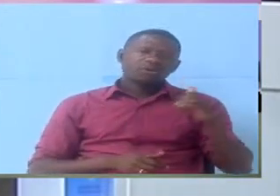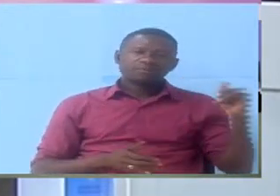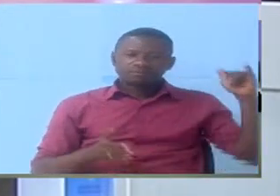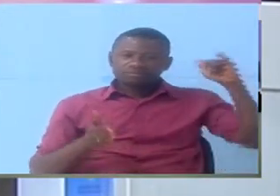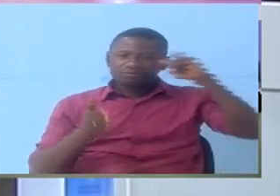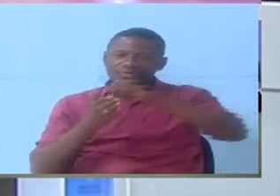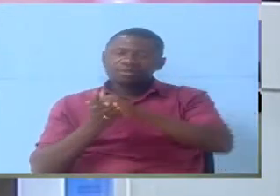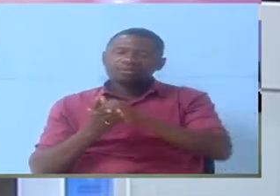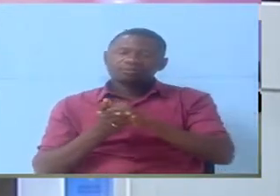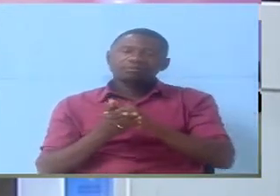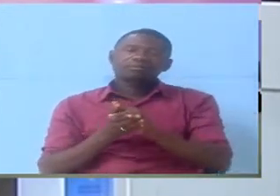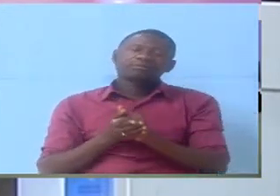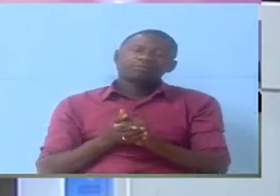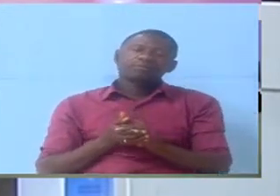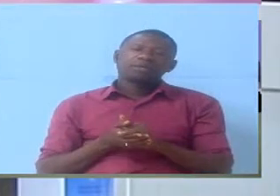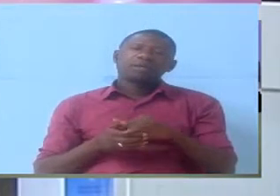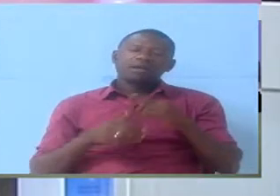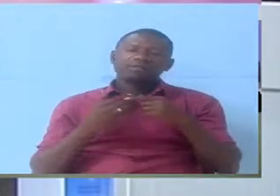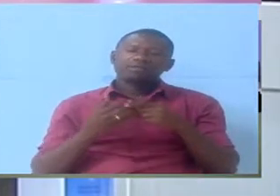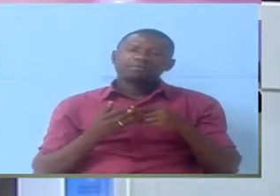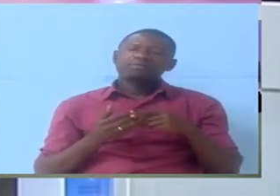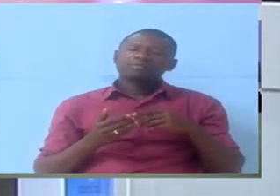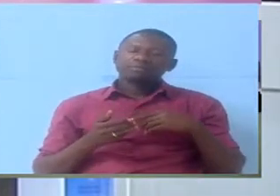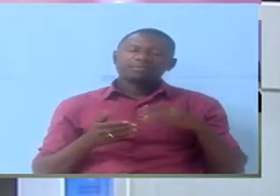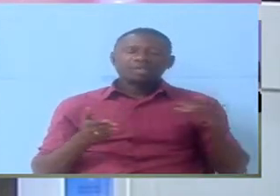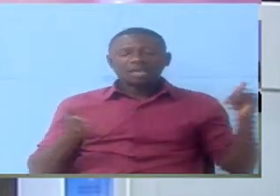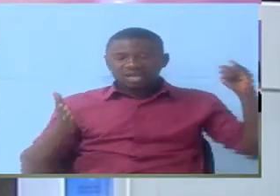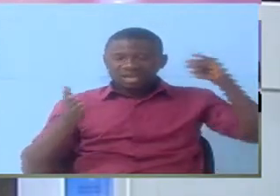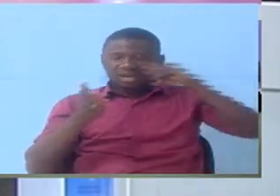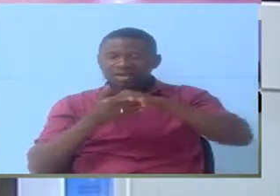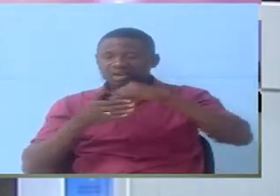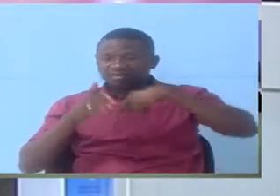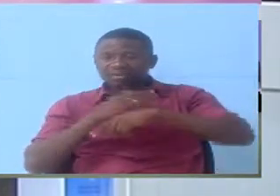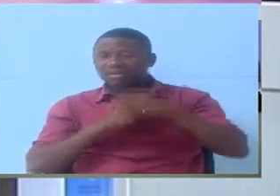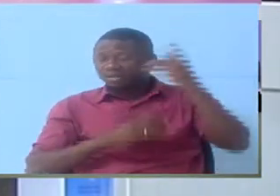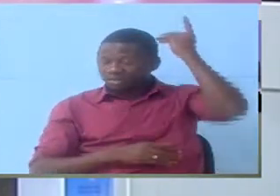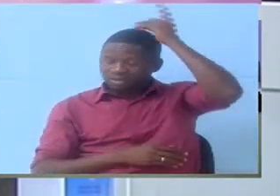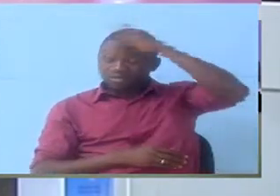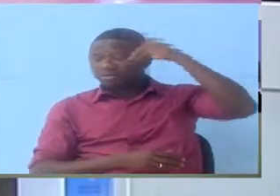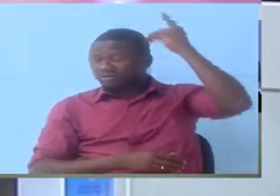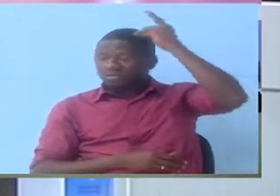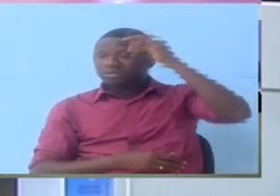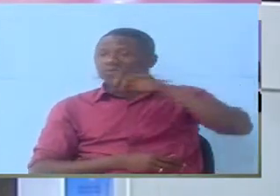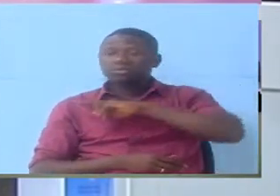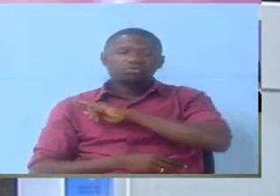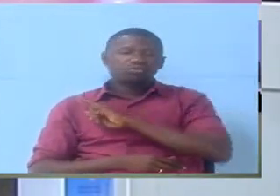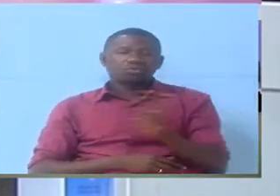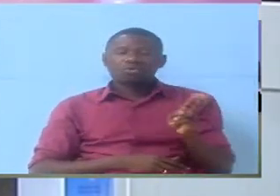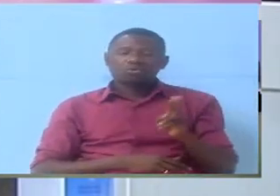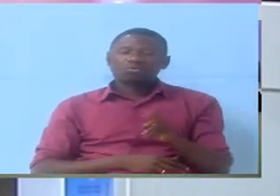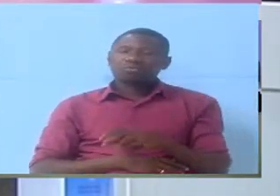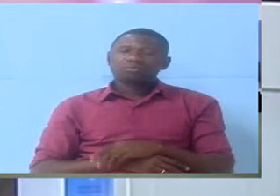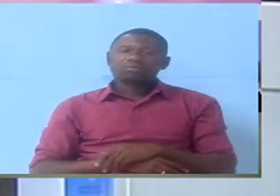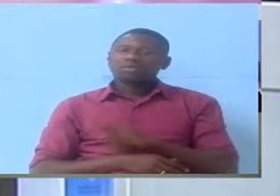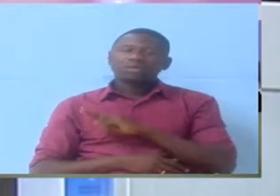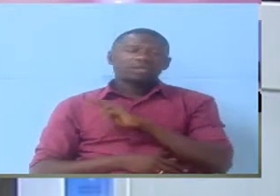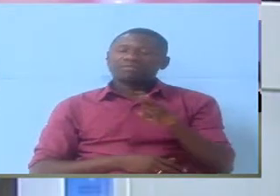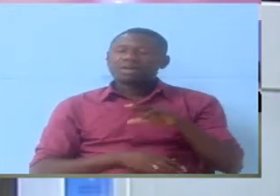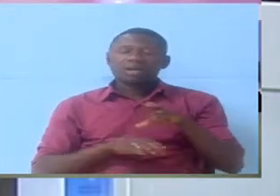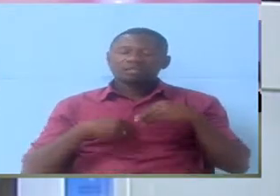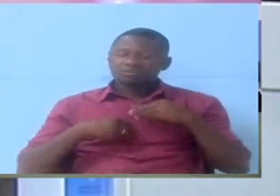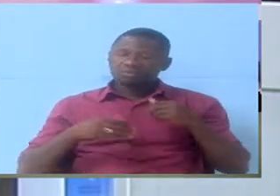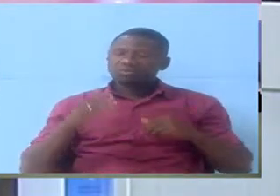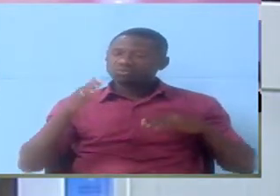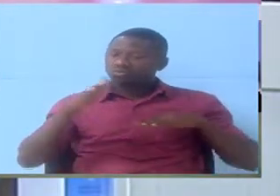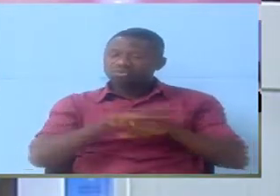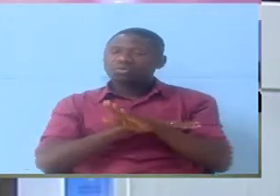in Khartoum. Mfunata Khartoum. They said no way. Kote fanante kela. I'm not going in. Ikonte dunna. I was deported. Yen fintindi.